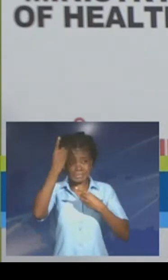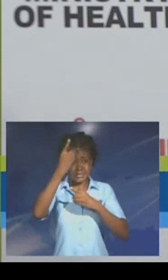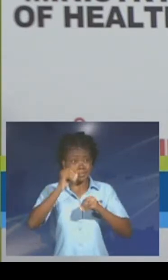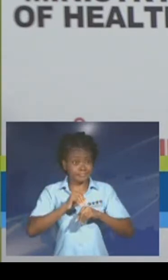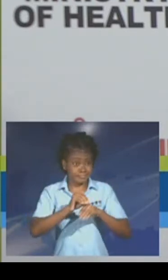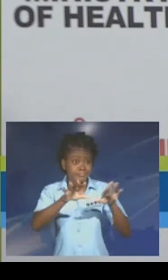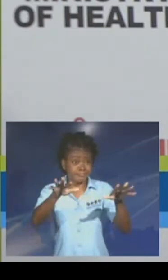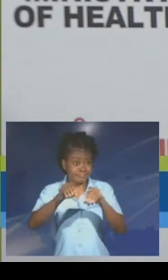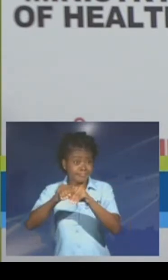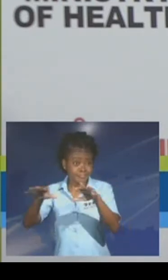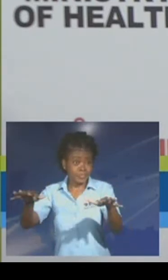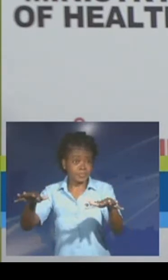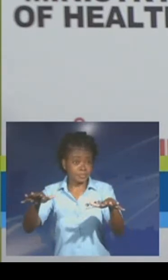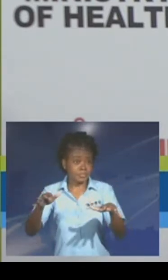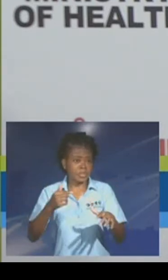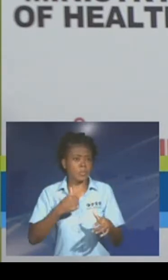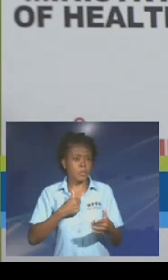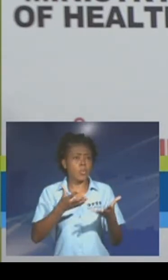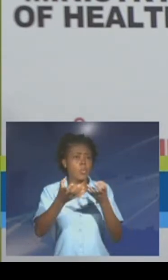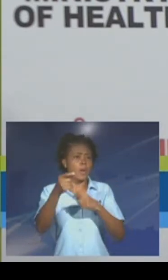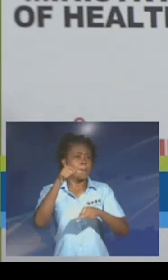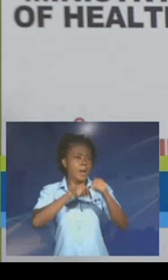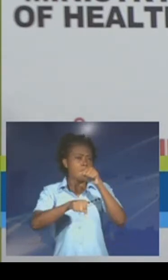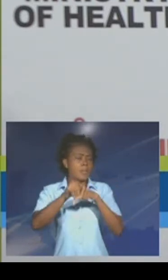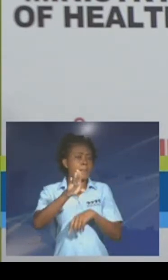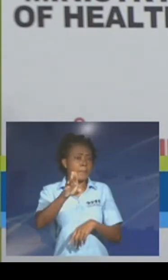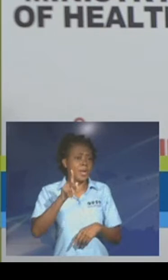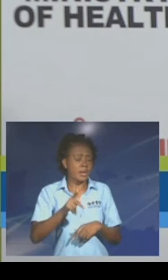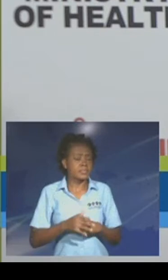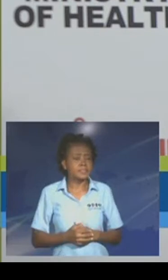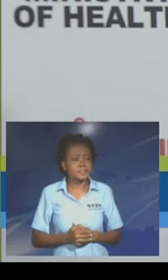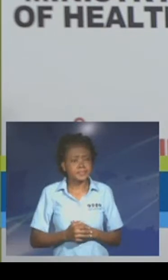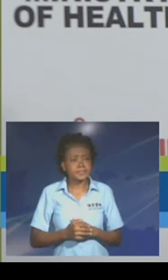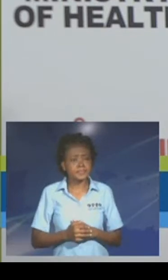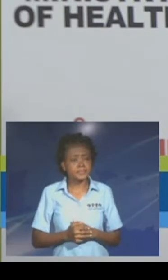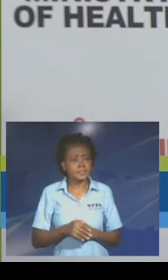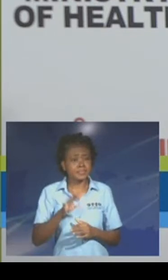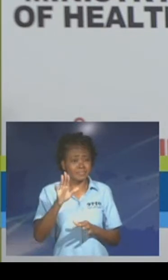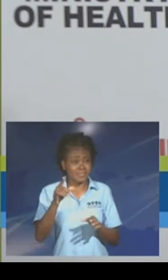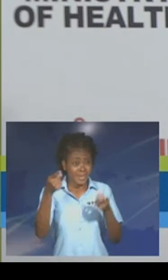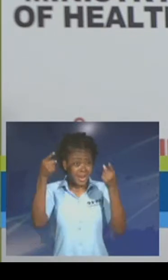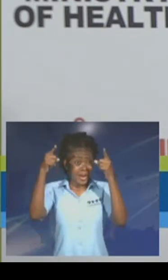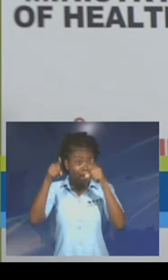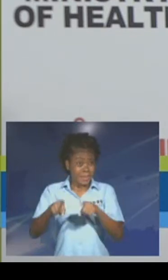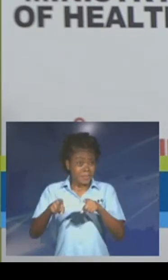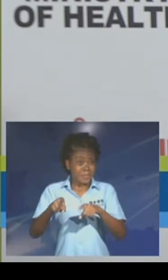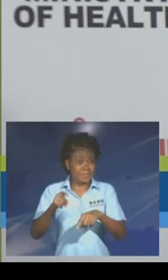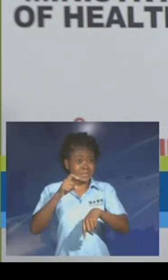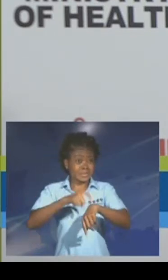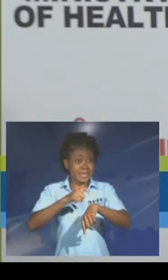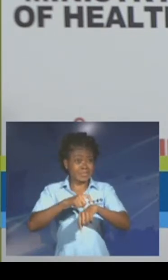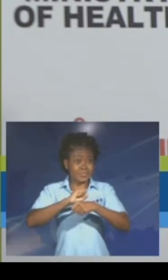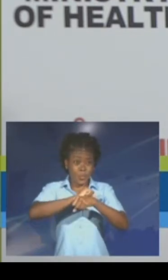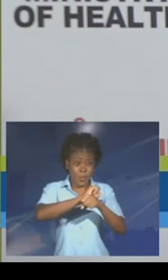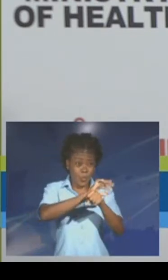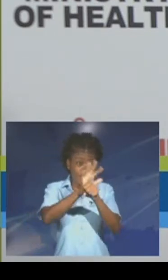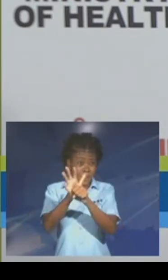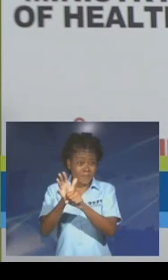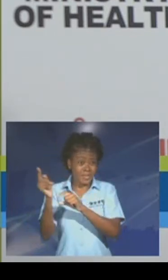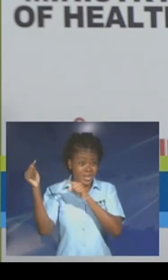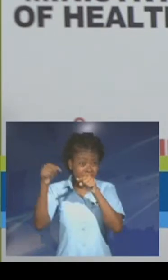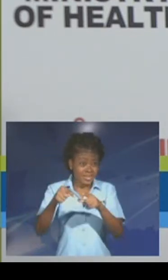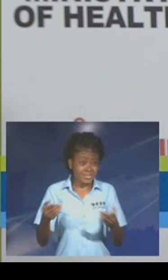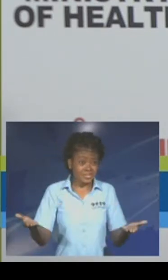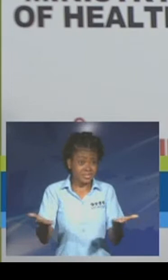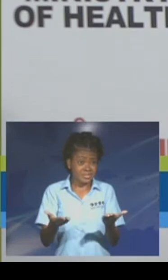so I could be consistent. When COVID first happened, and I remember saying